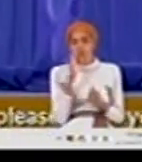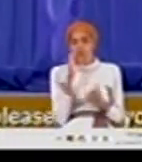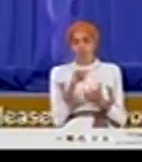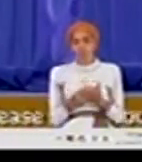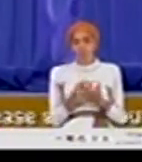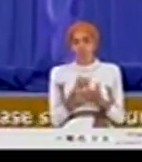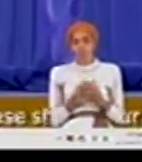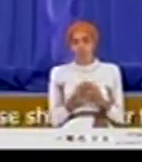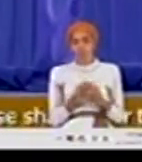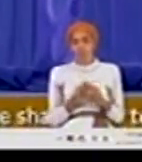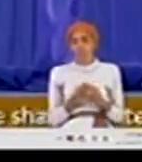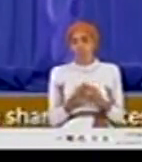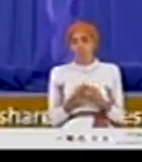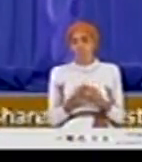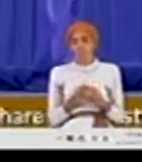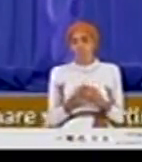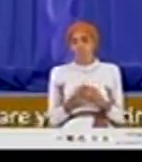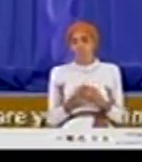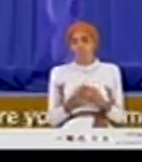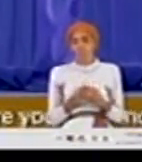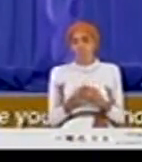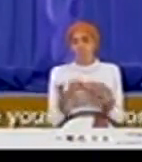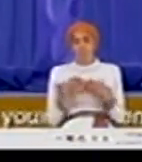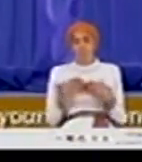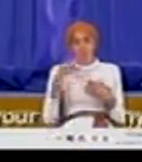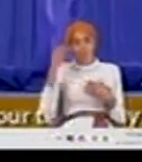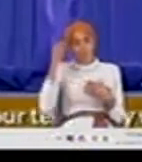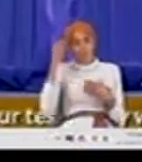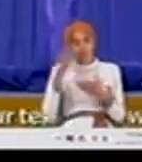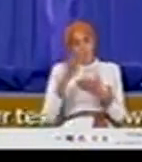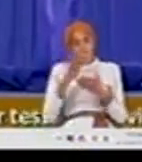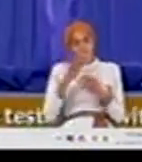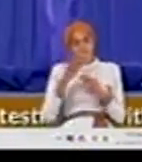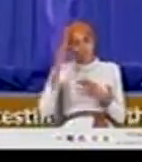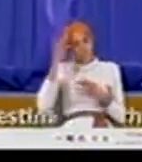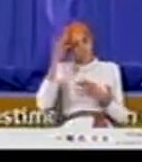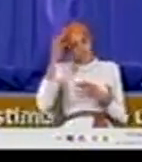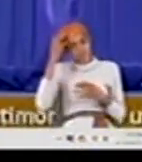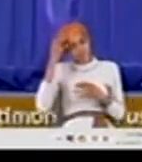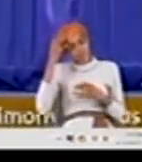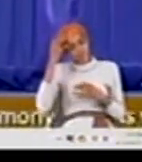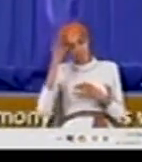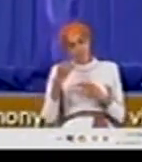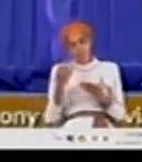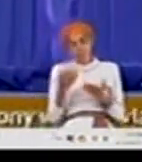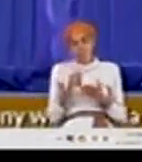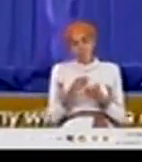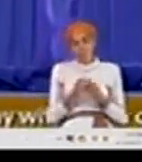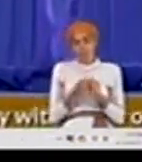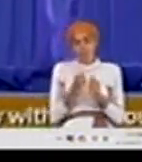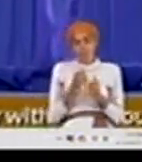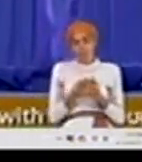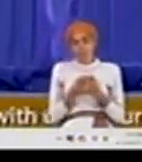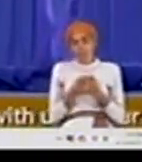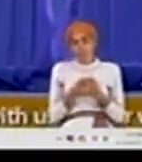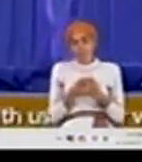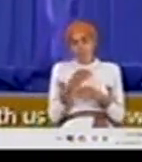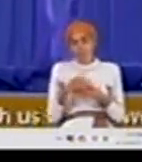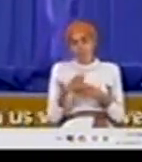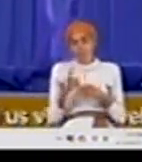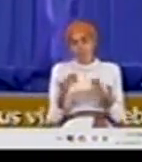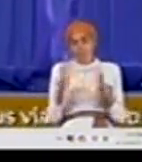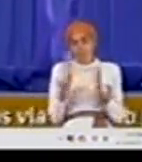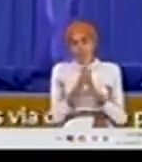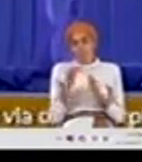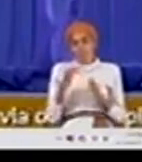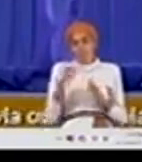schizophrenia which is also a mental problem and after the prayer of the man of God he just attended the Crusade this evening after the prayer of the man of God he was